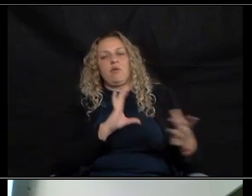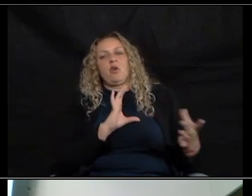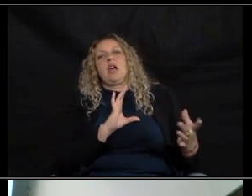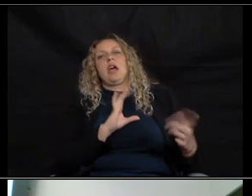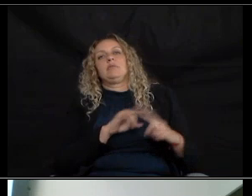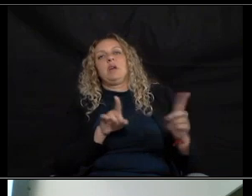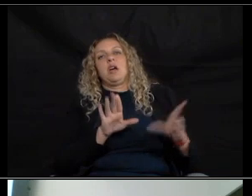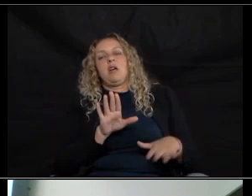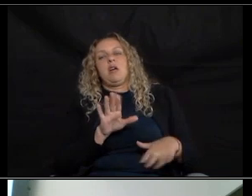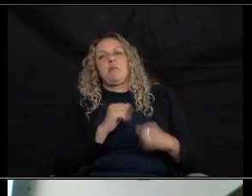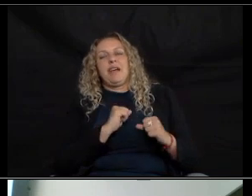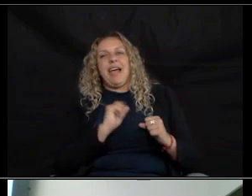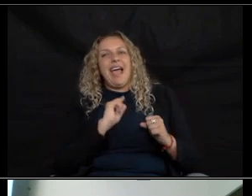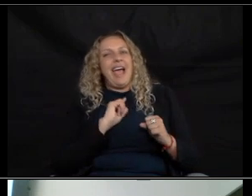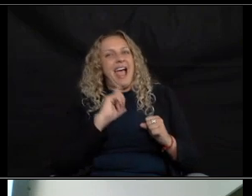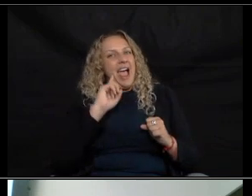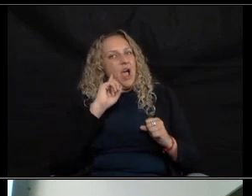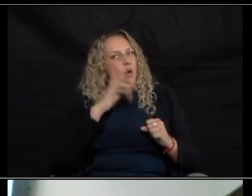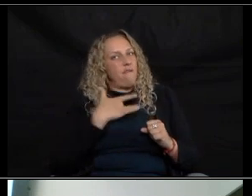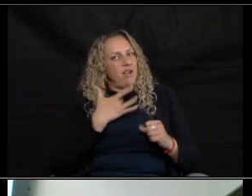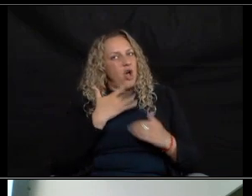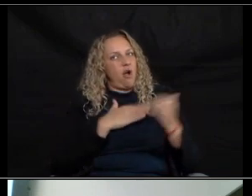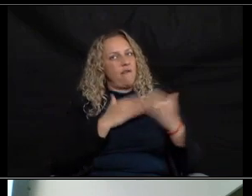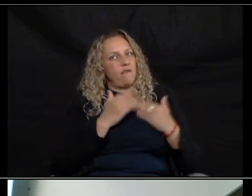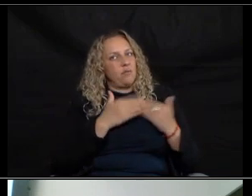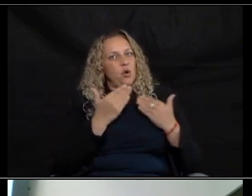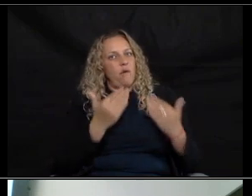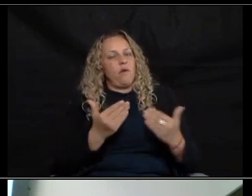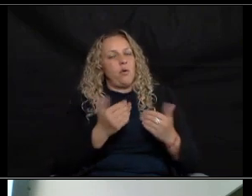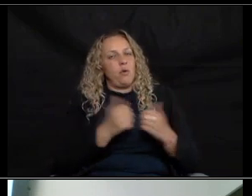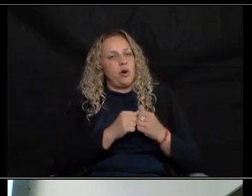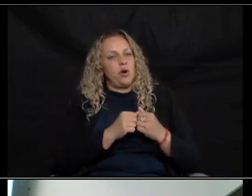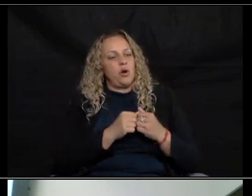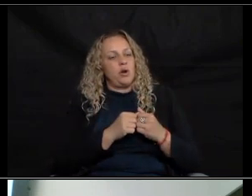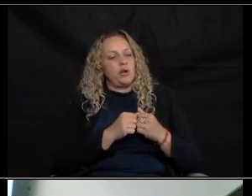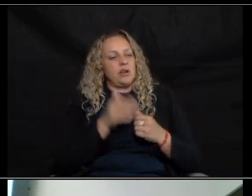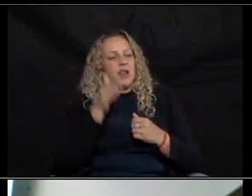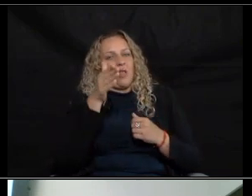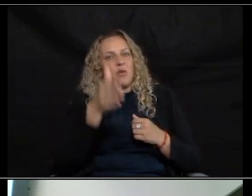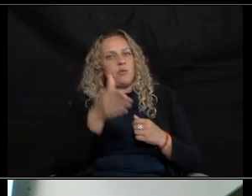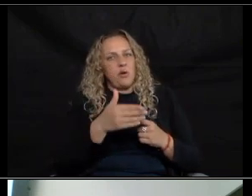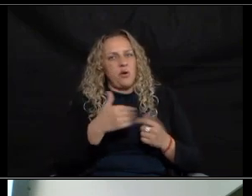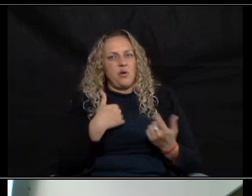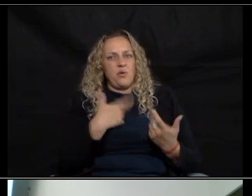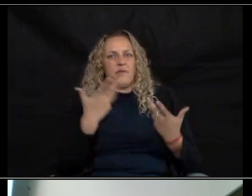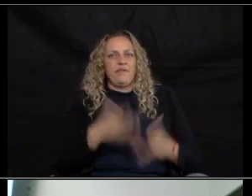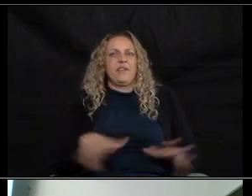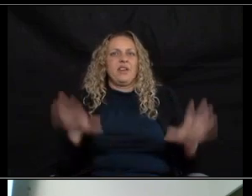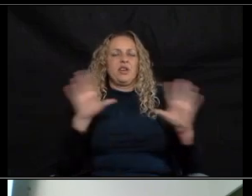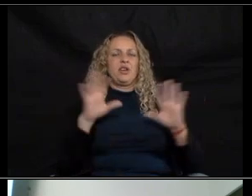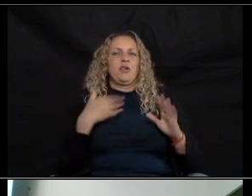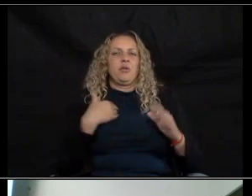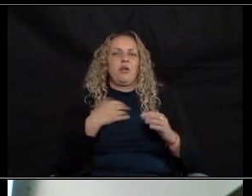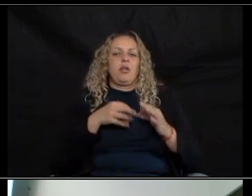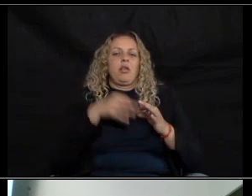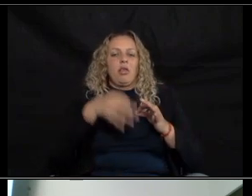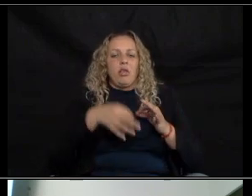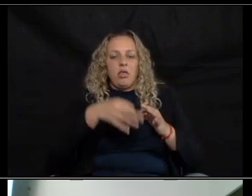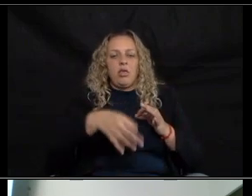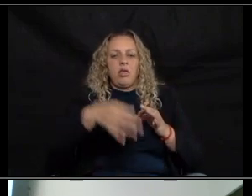but I don't feel comfortable going forward down the road. We kicked that can down the road long